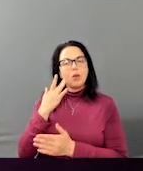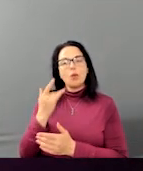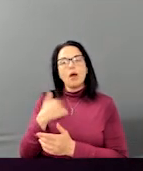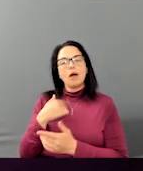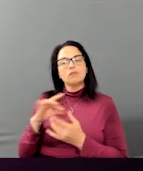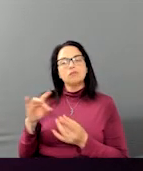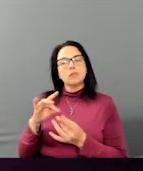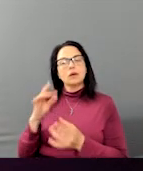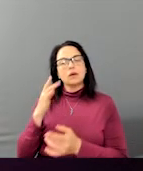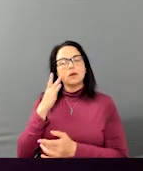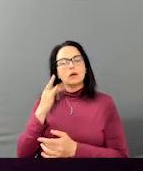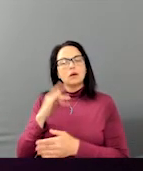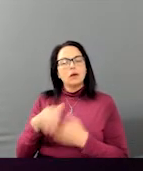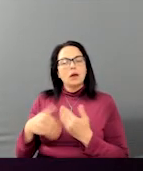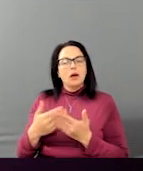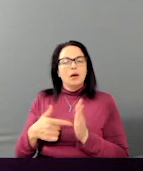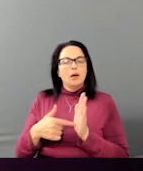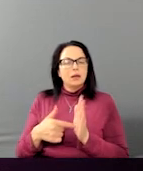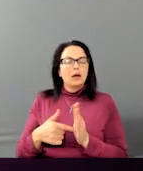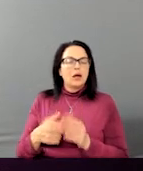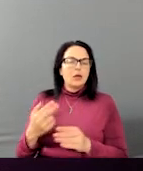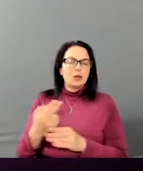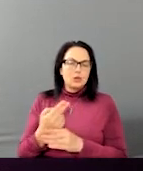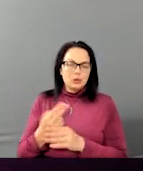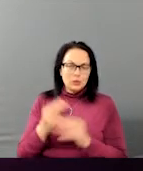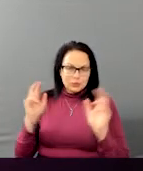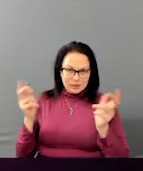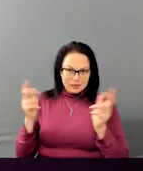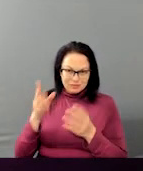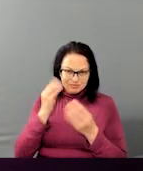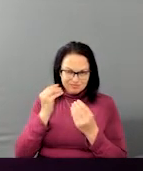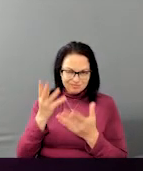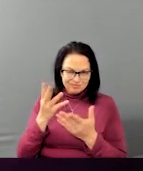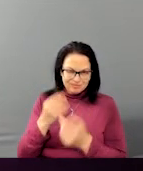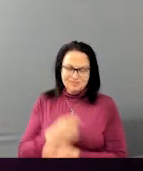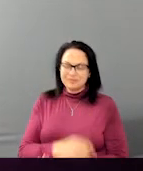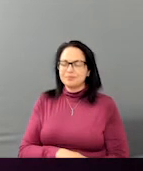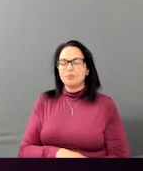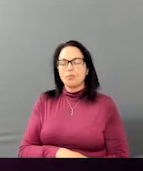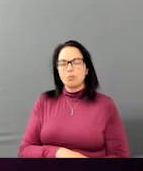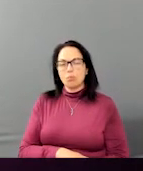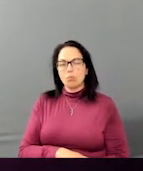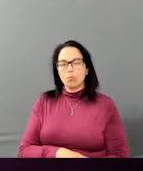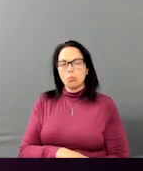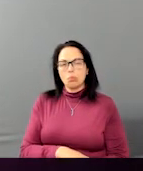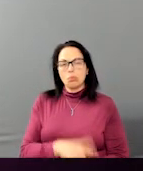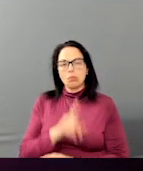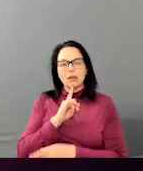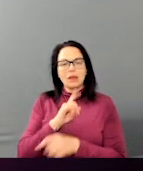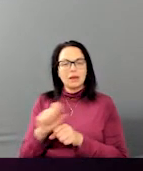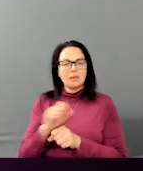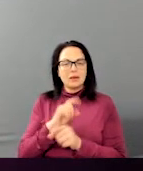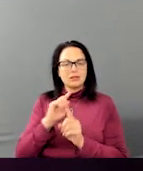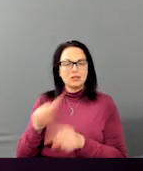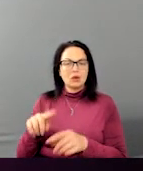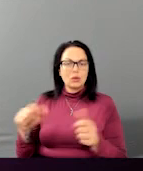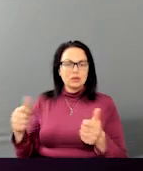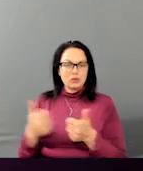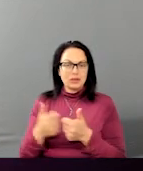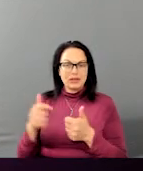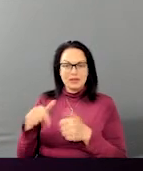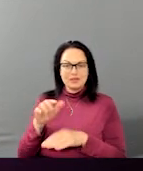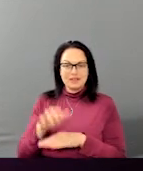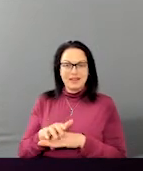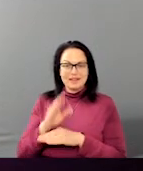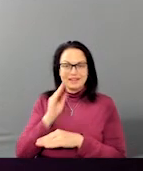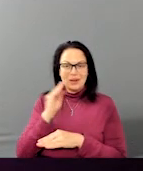because all of my examples use basketball, so just to give you a heads up. And I'm actually going to the game 2 tonight, my first